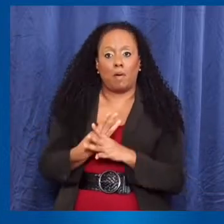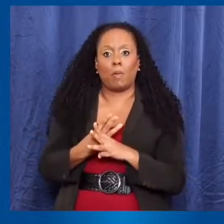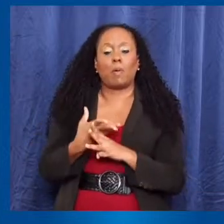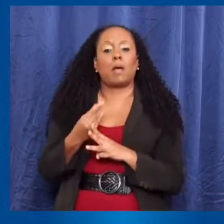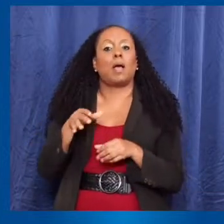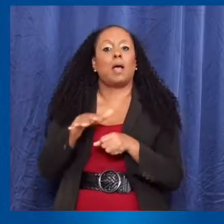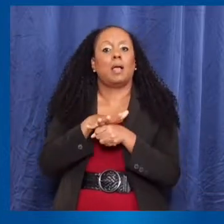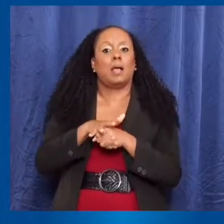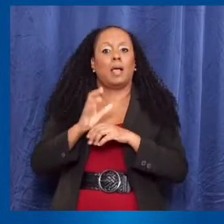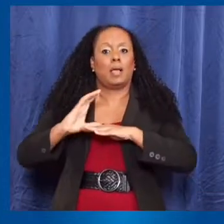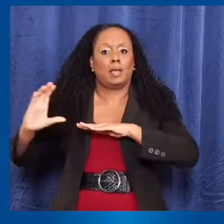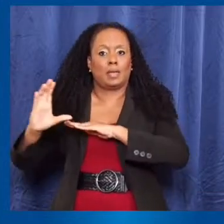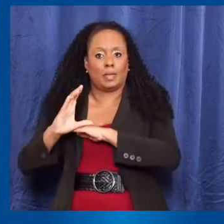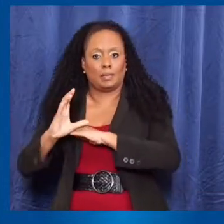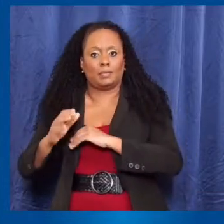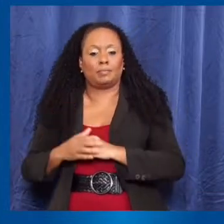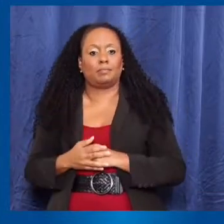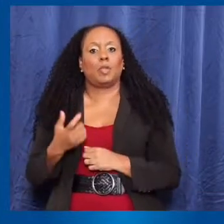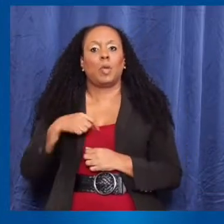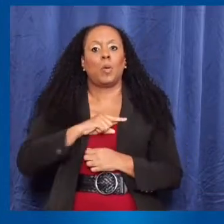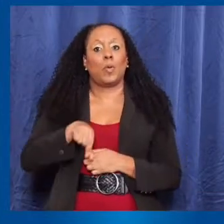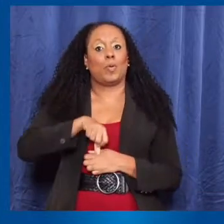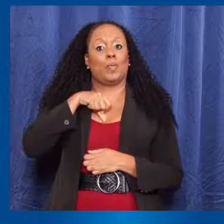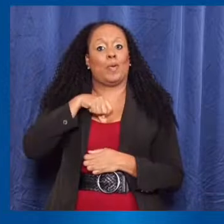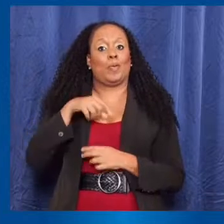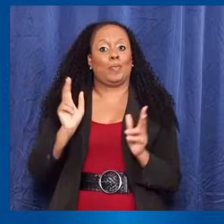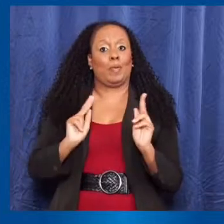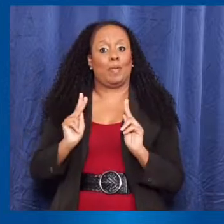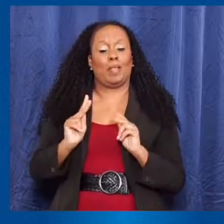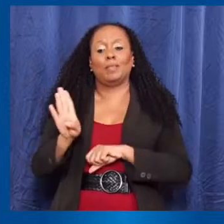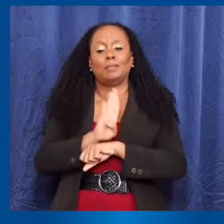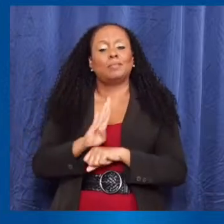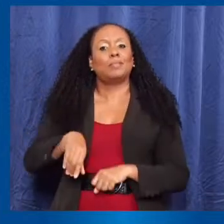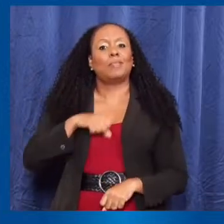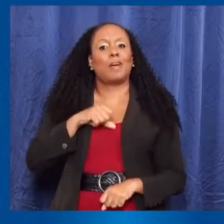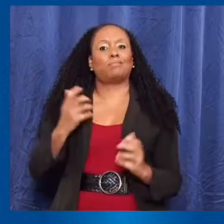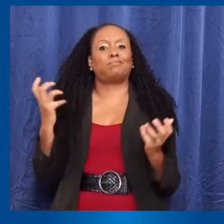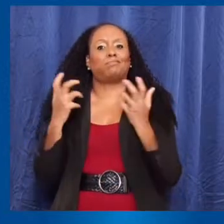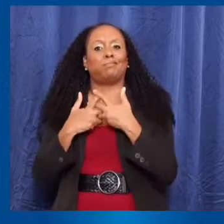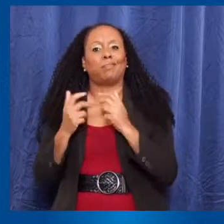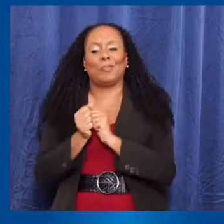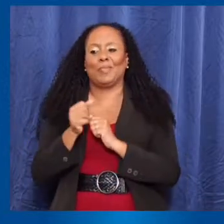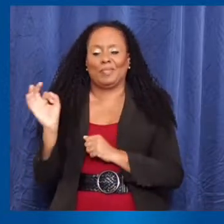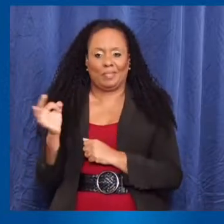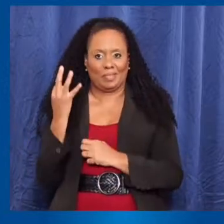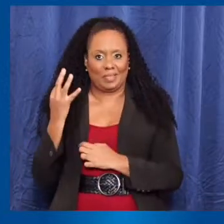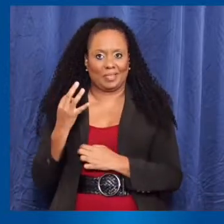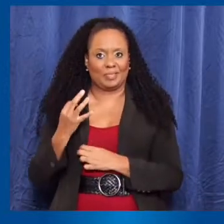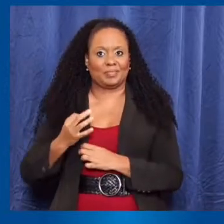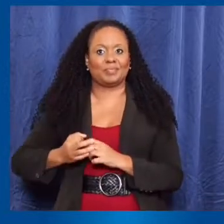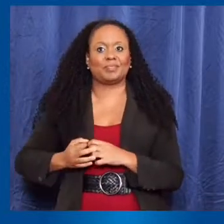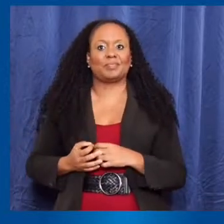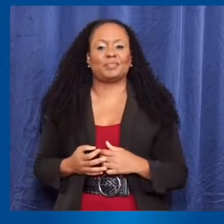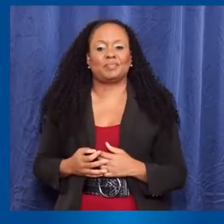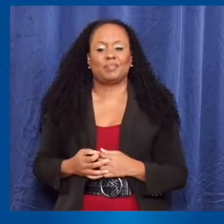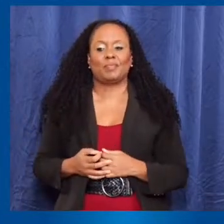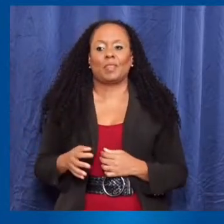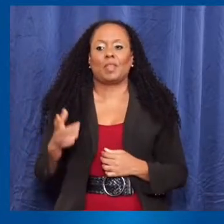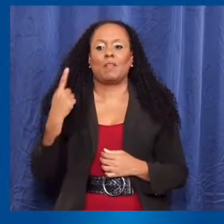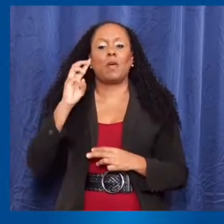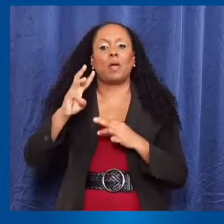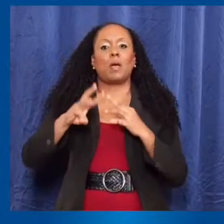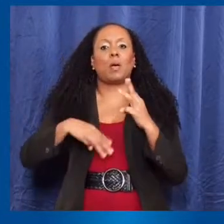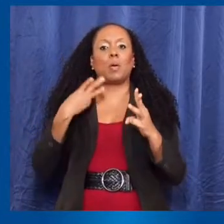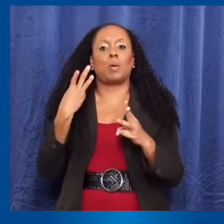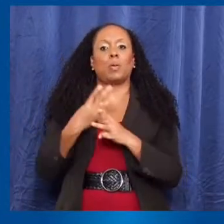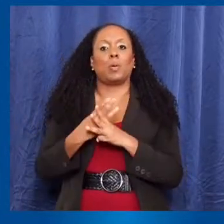and regionally. Barbados is proud, therefore, to associate with France on this matter of a global